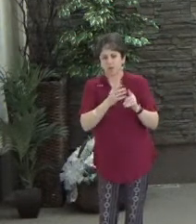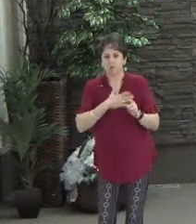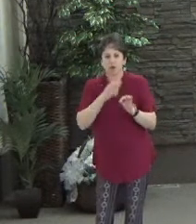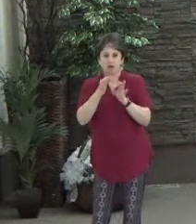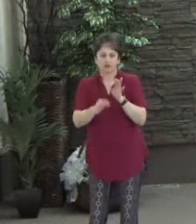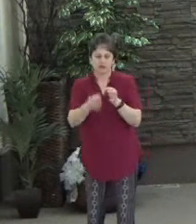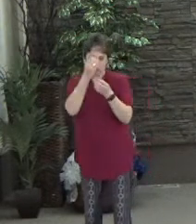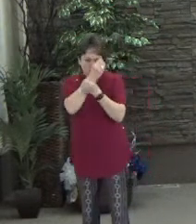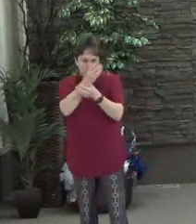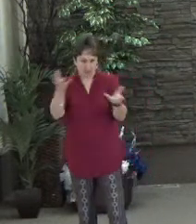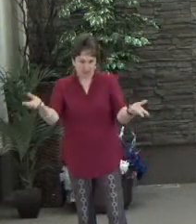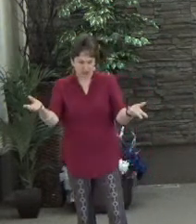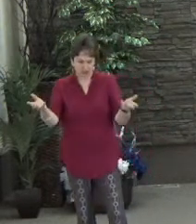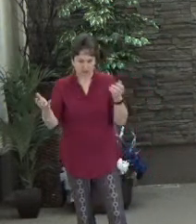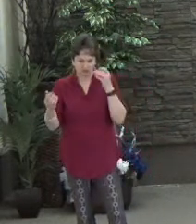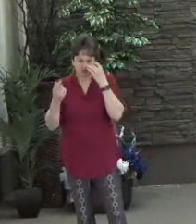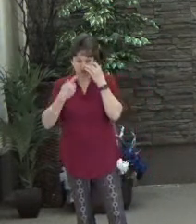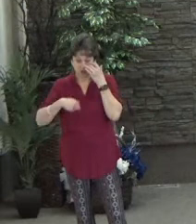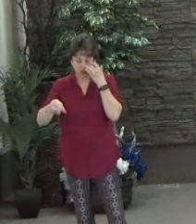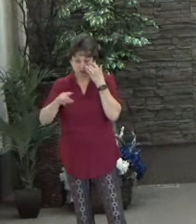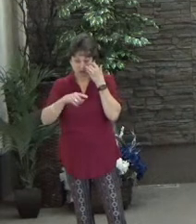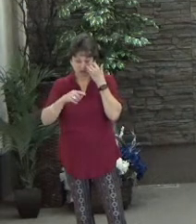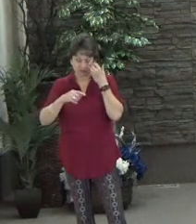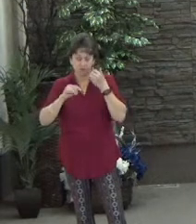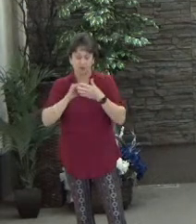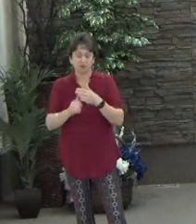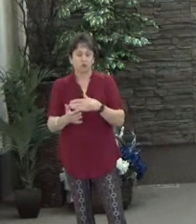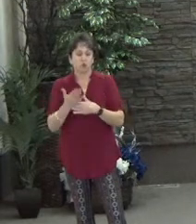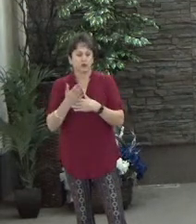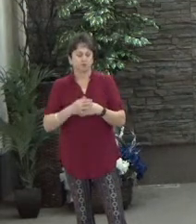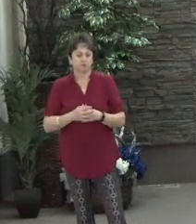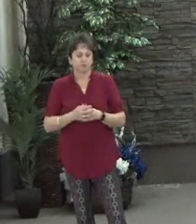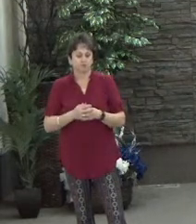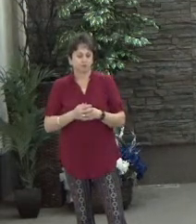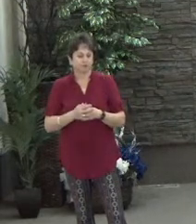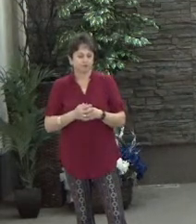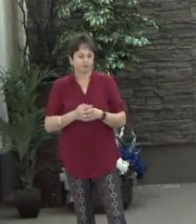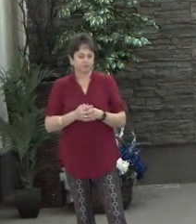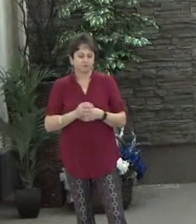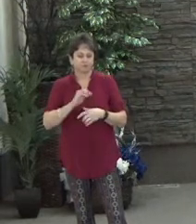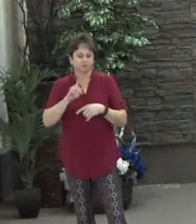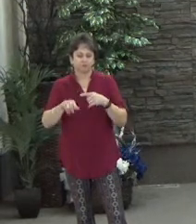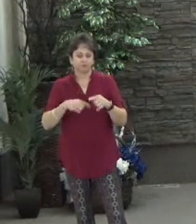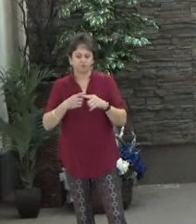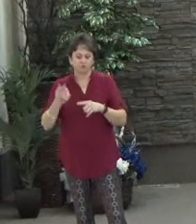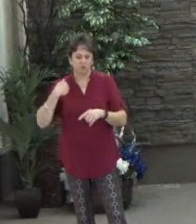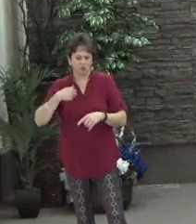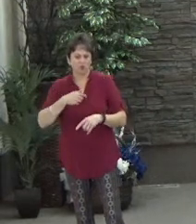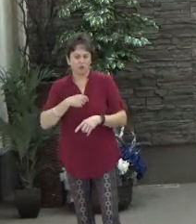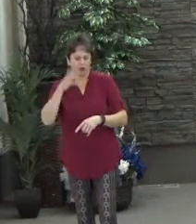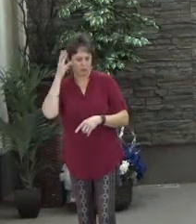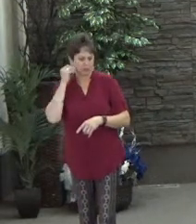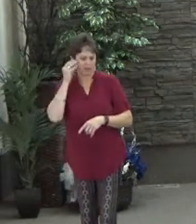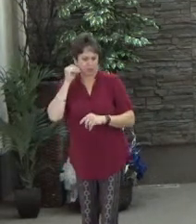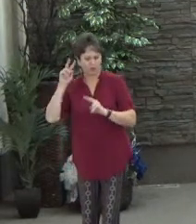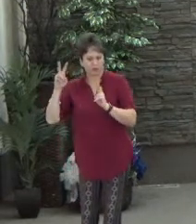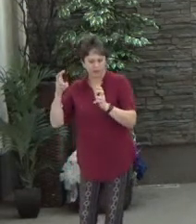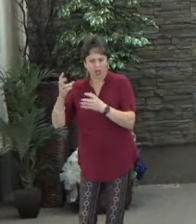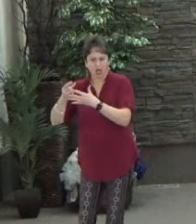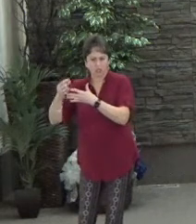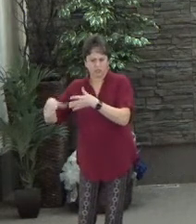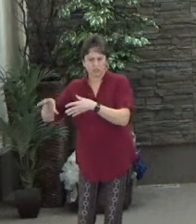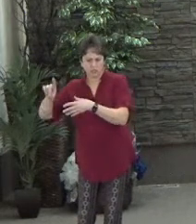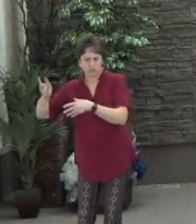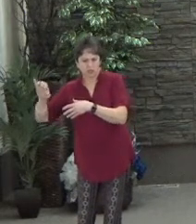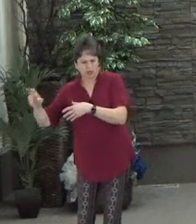simple message to you, to us, to me this morning, is that when we go through the dump, especially when the